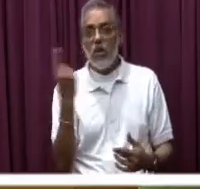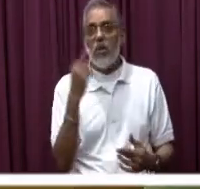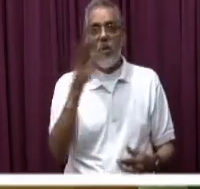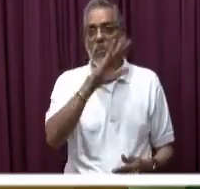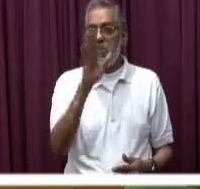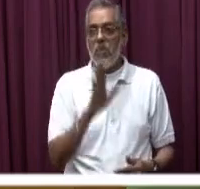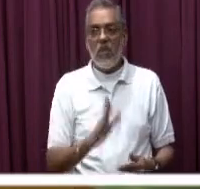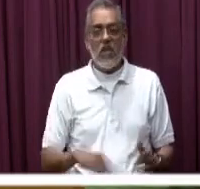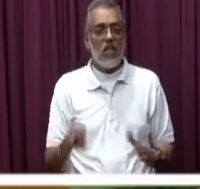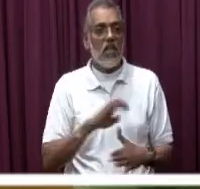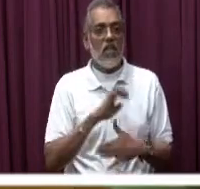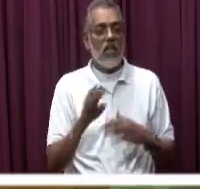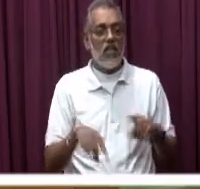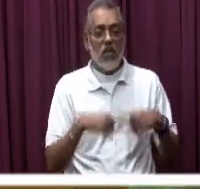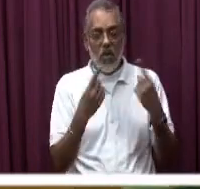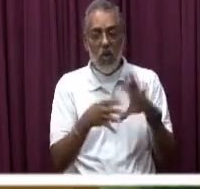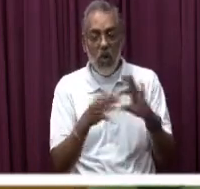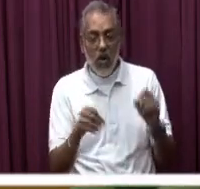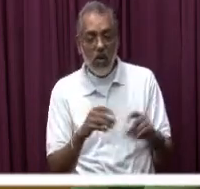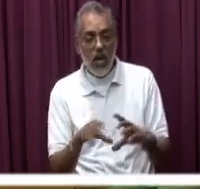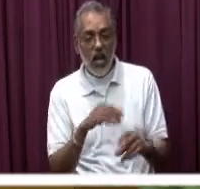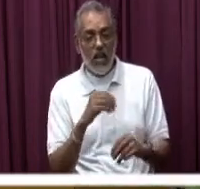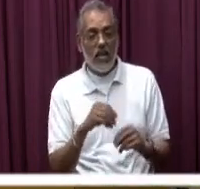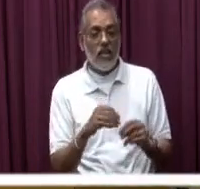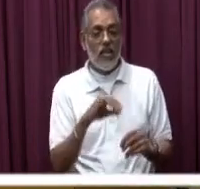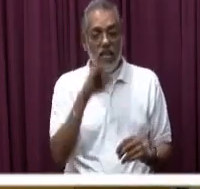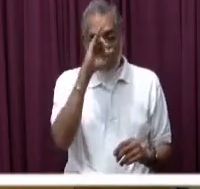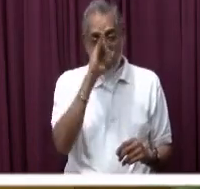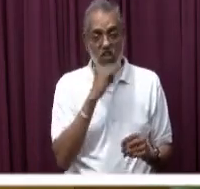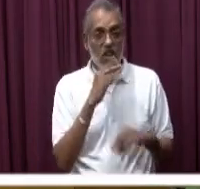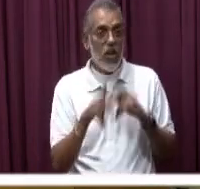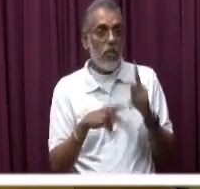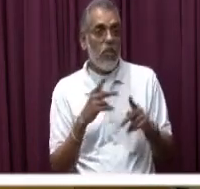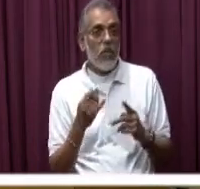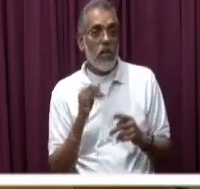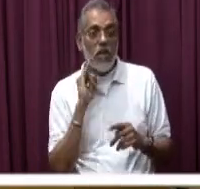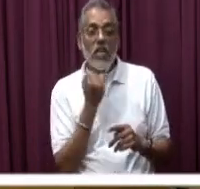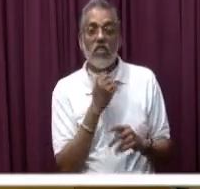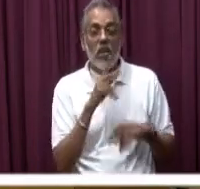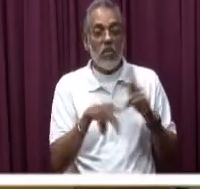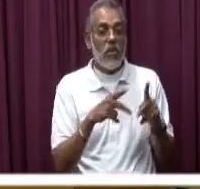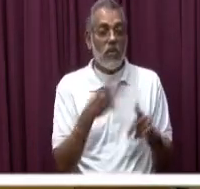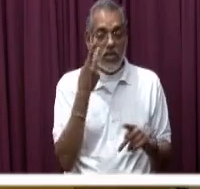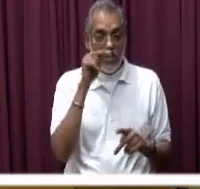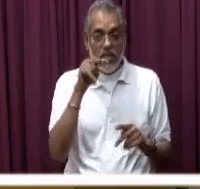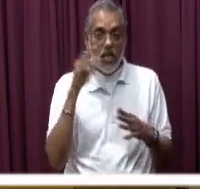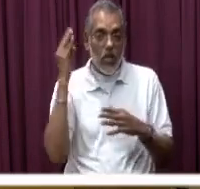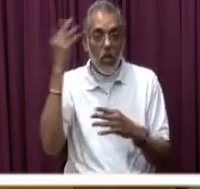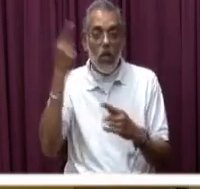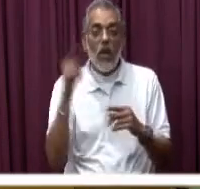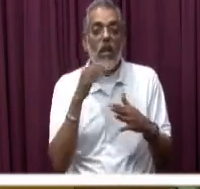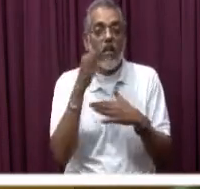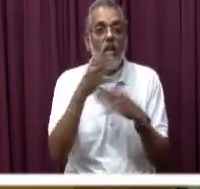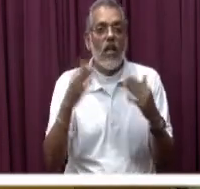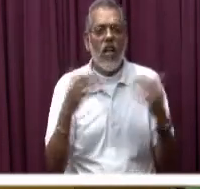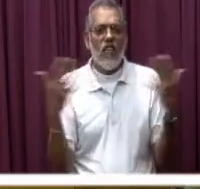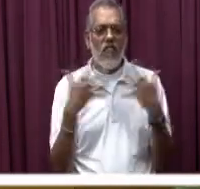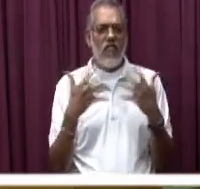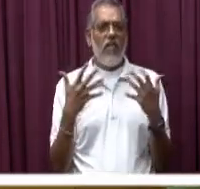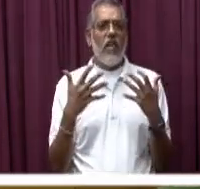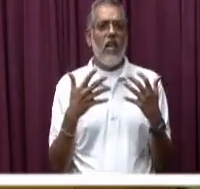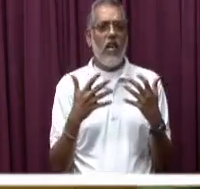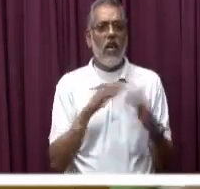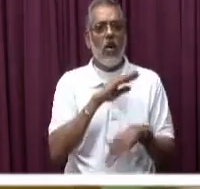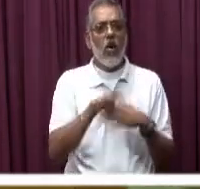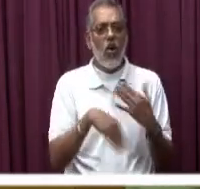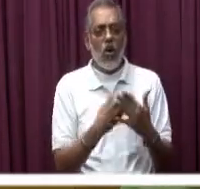out. And that became the image for Israel of what hell is for us. Fear him who, having